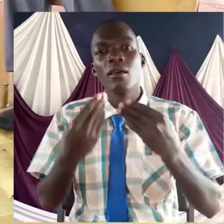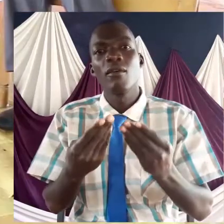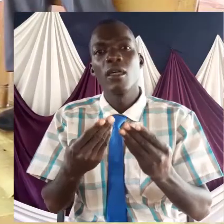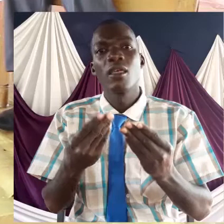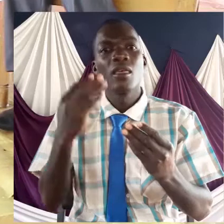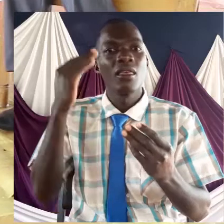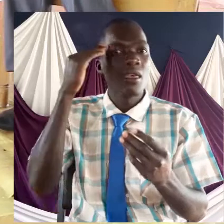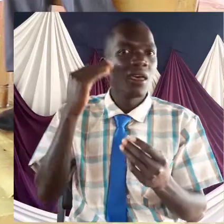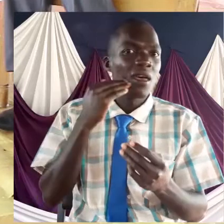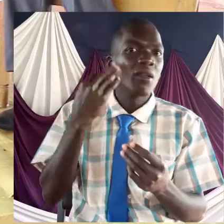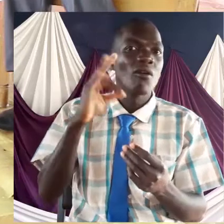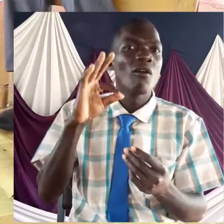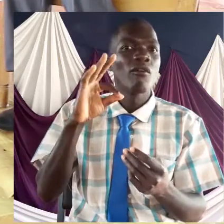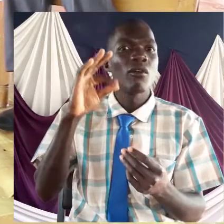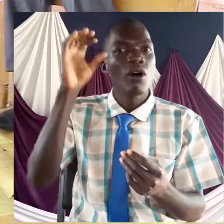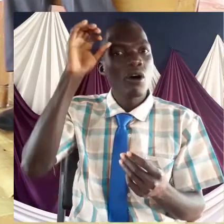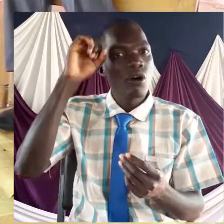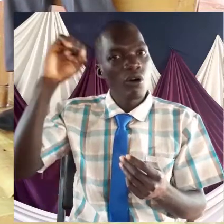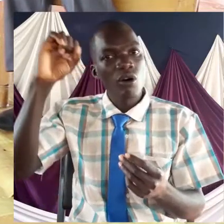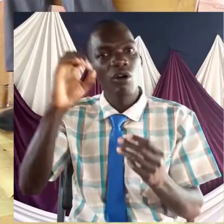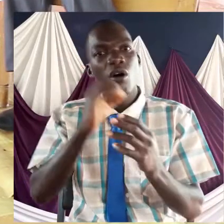gold, silver. Instead, we see beasts.